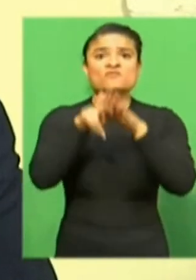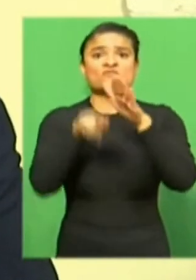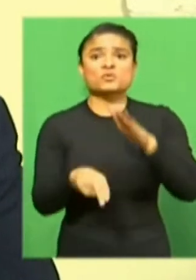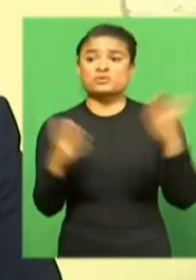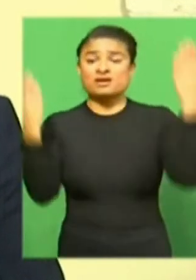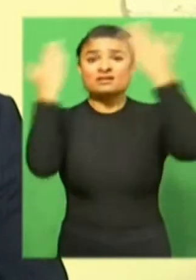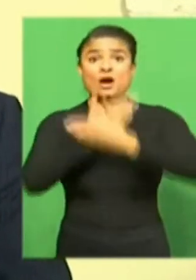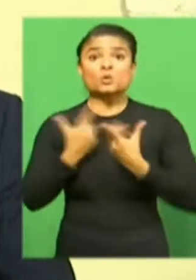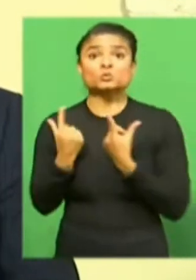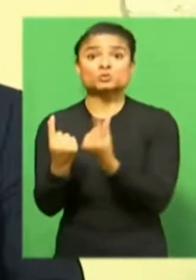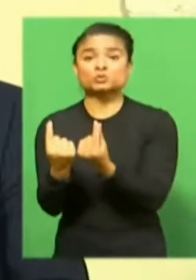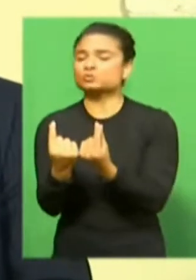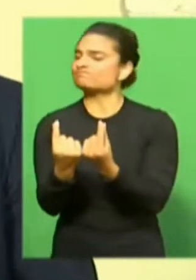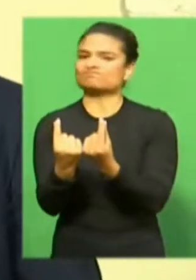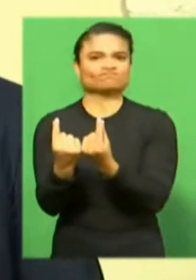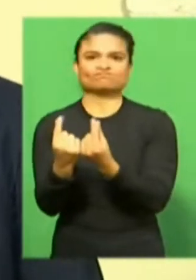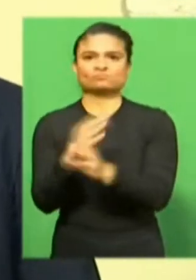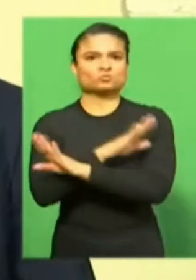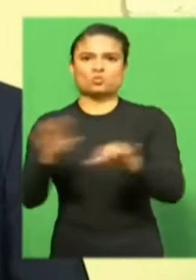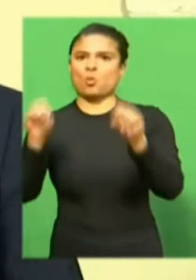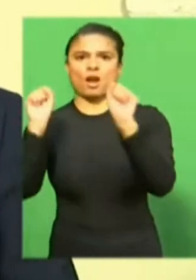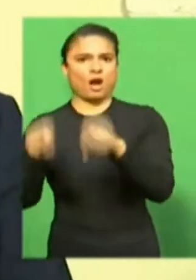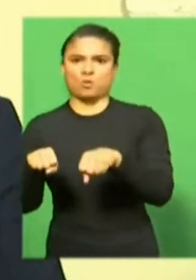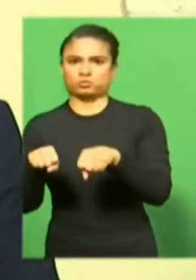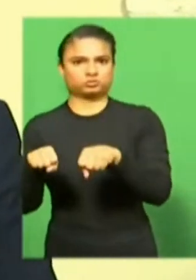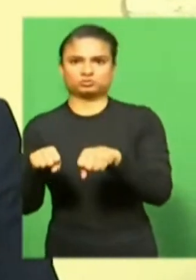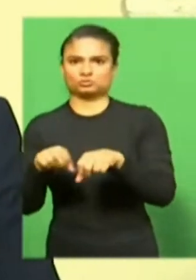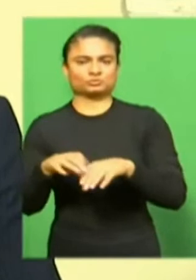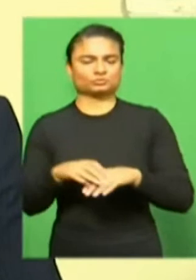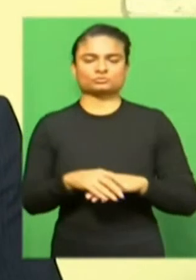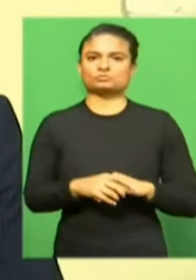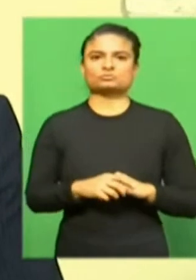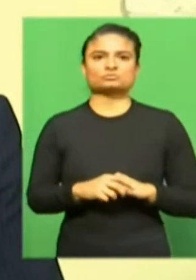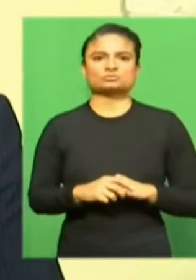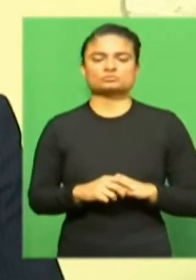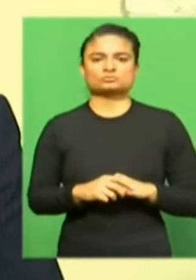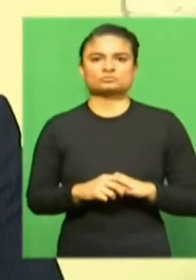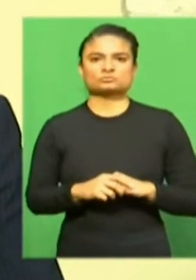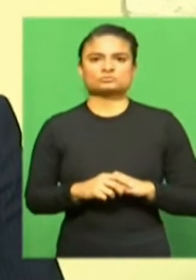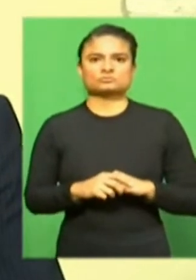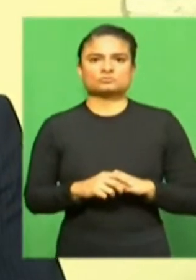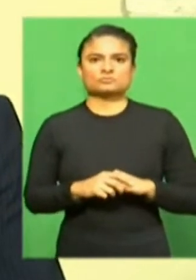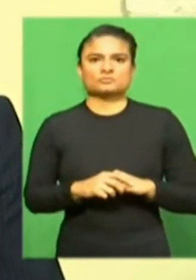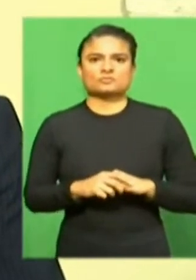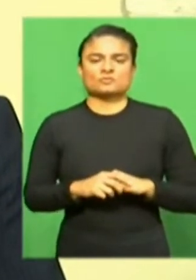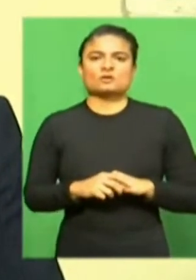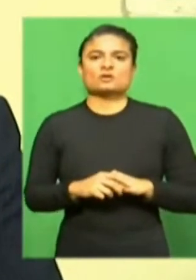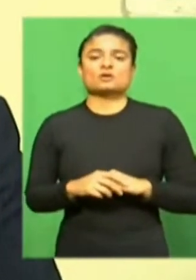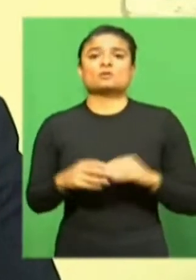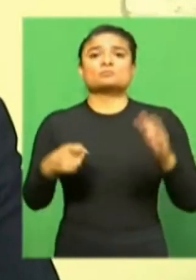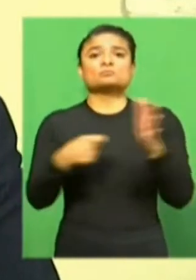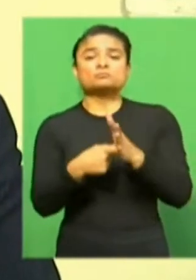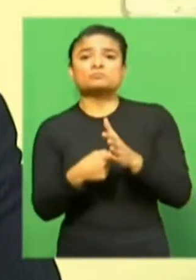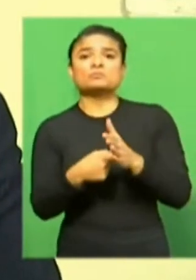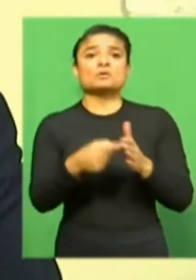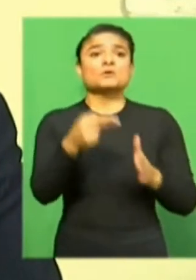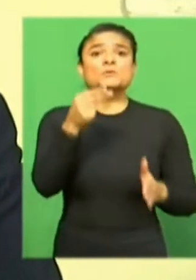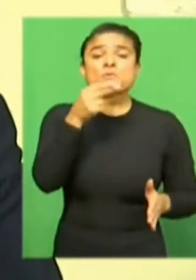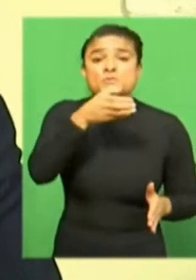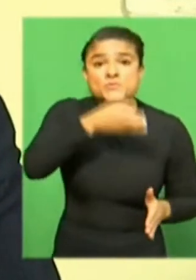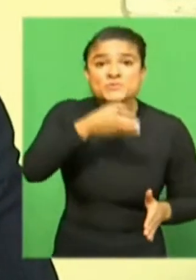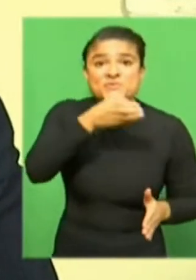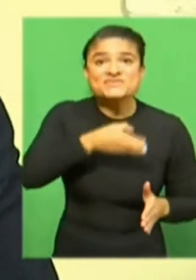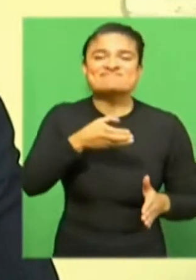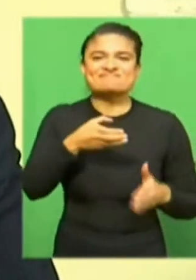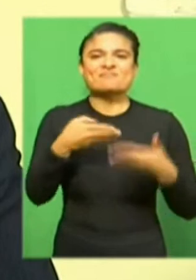The sale of alcohol from retail outlets for off-site consumption will be permitted